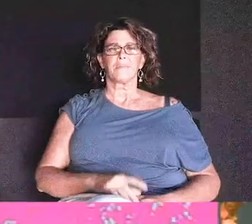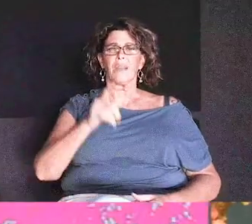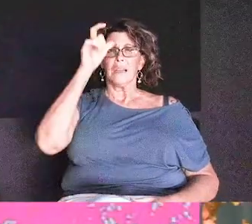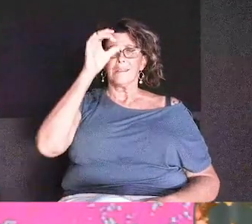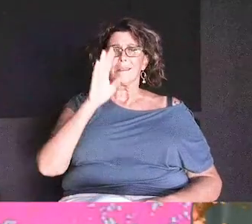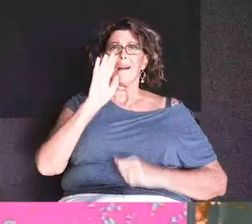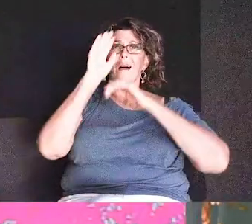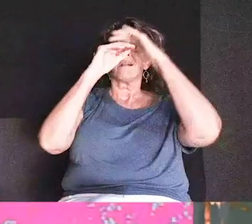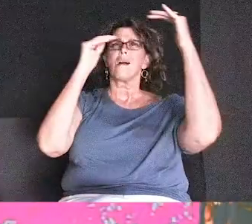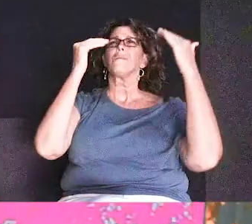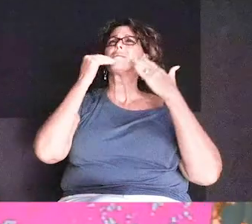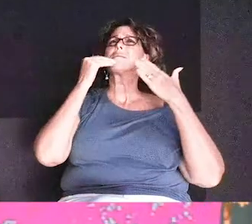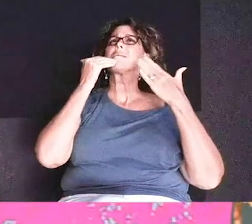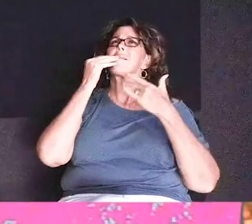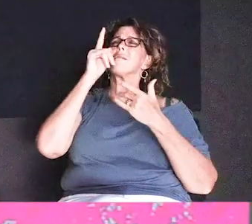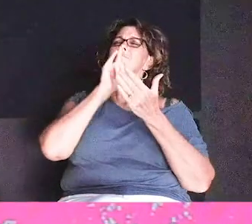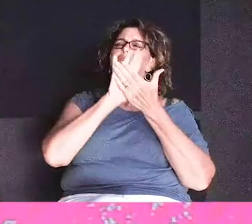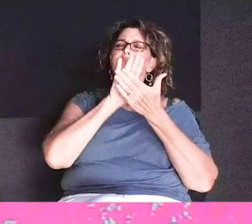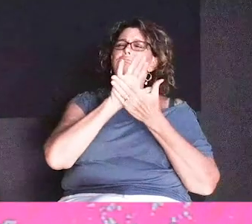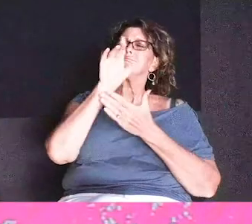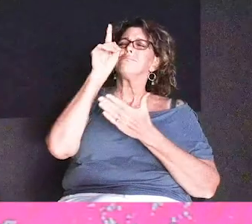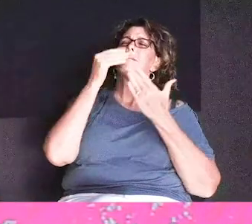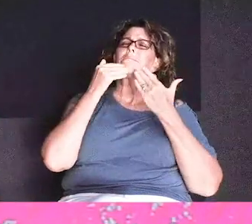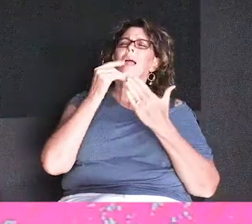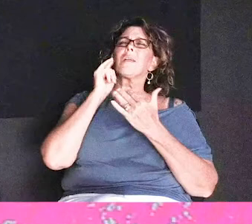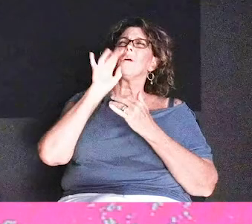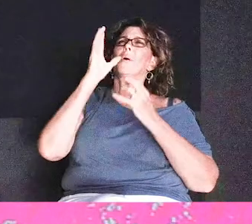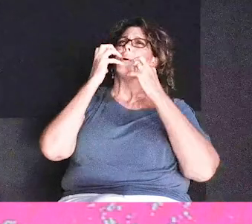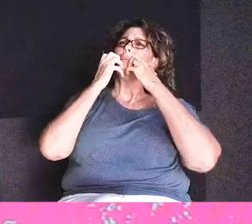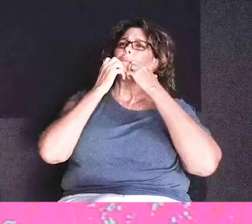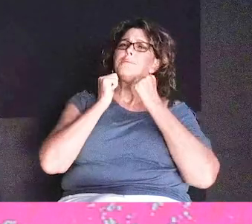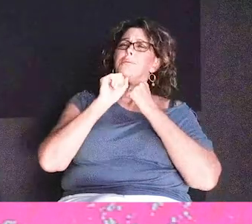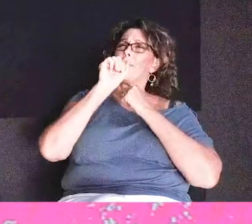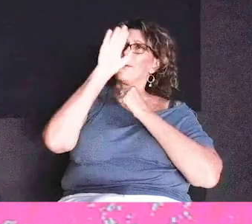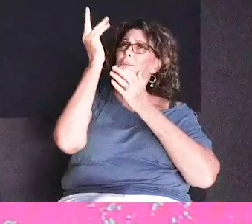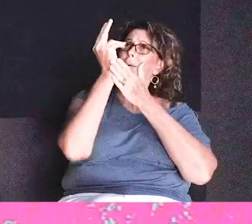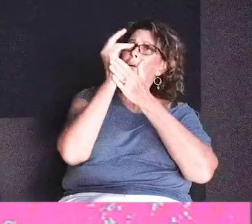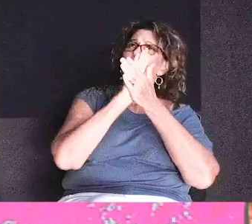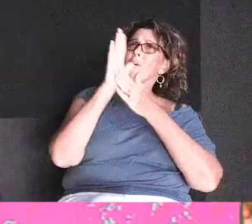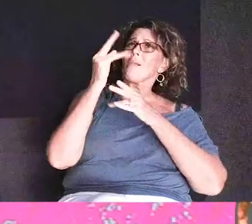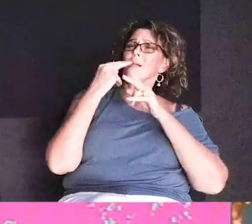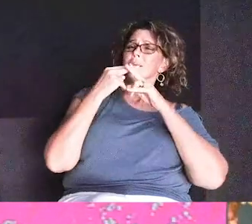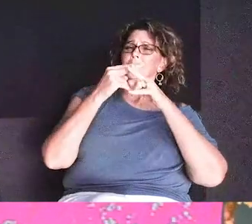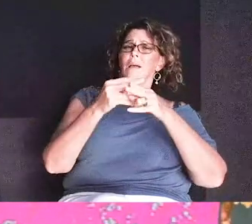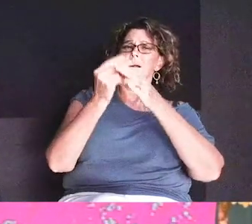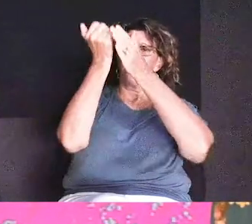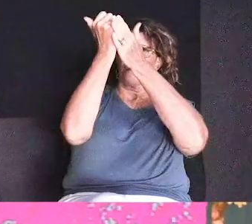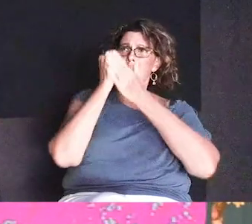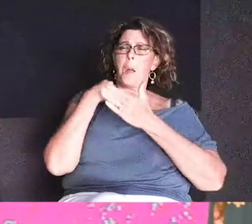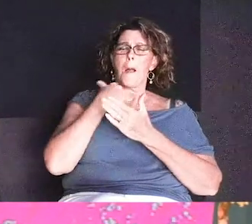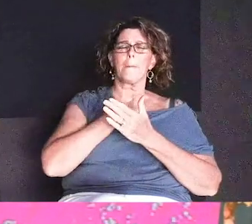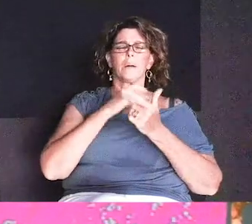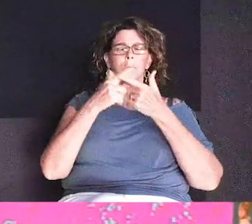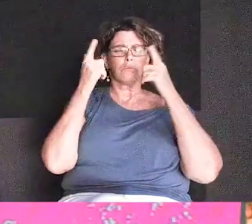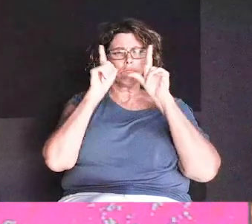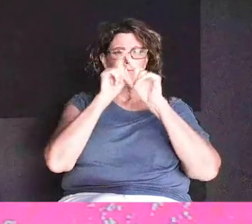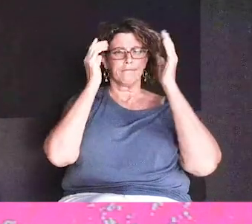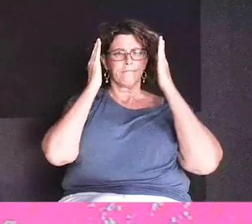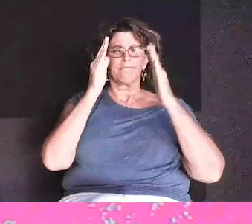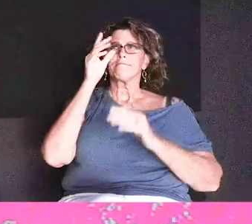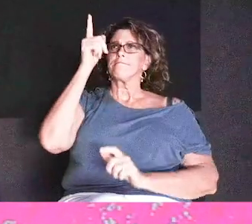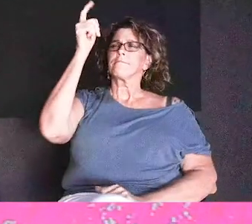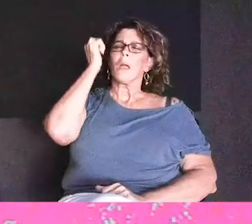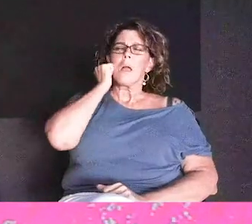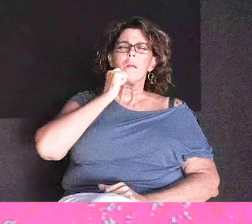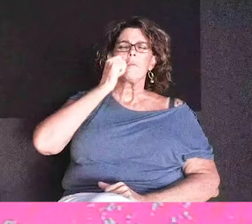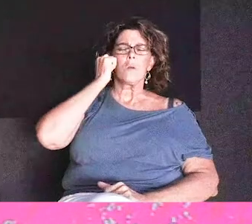God in heaven, we thank you and we praise you for your precious and your holy name. Help us to walk in holiness each and every